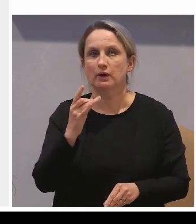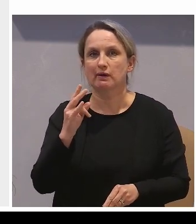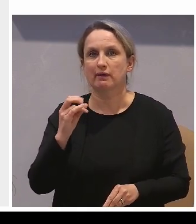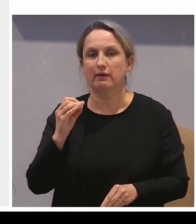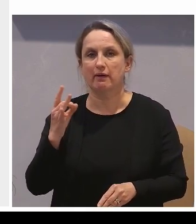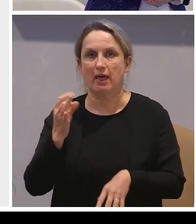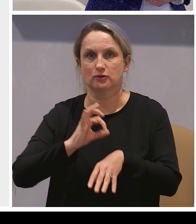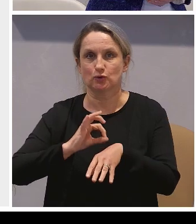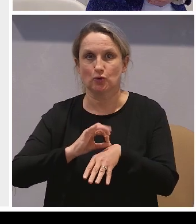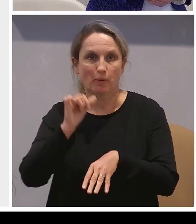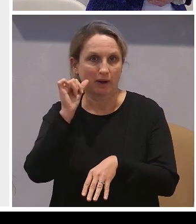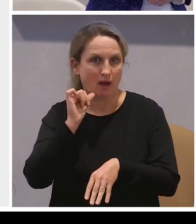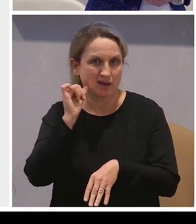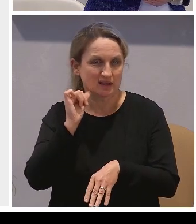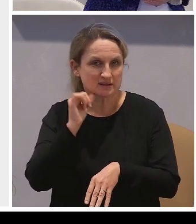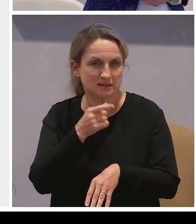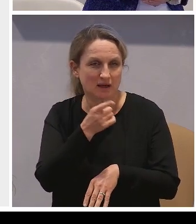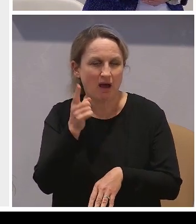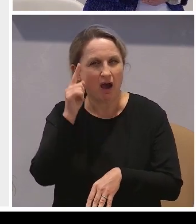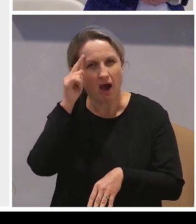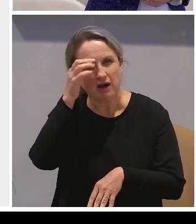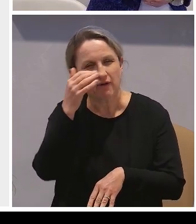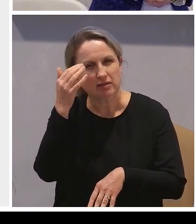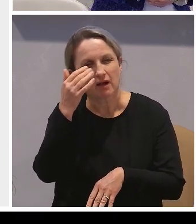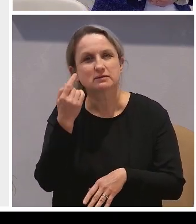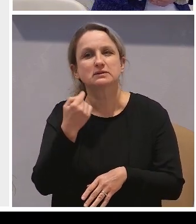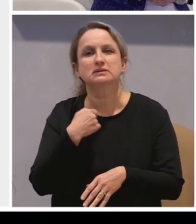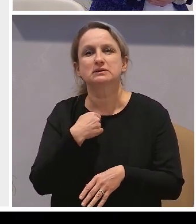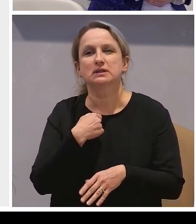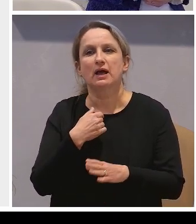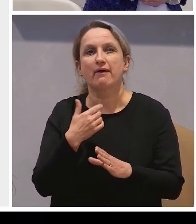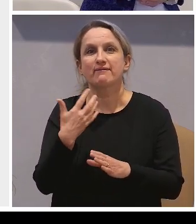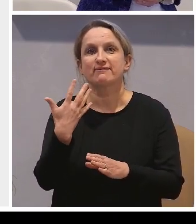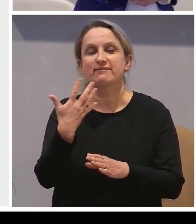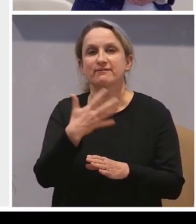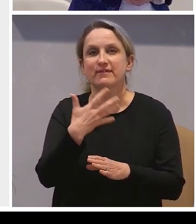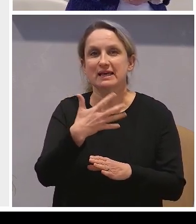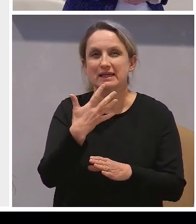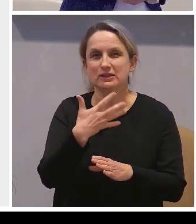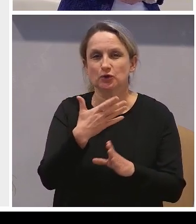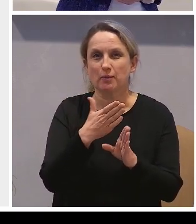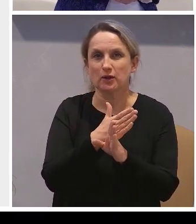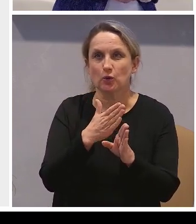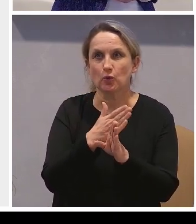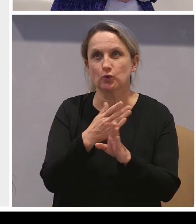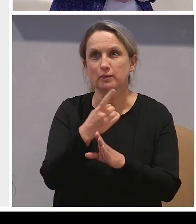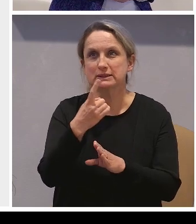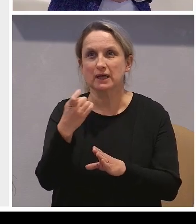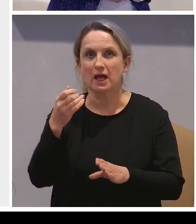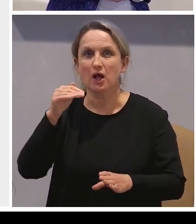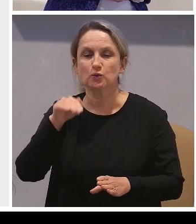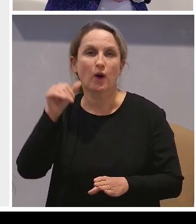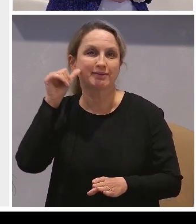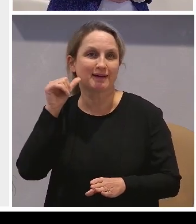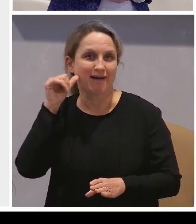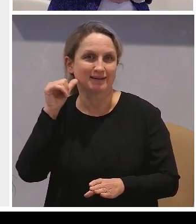all over the world? Et arvatakse siis, et It is 50 estimated juhtu 100 that 000 there naise are kohta 50 ja cases siin per on